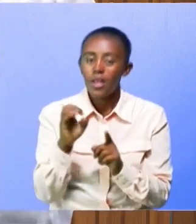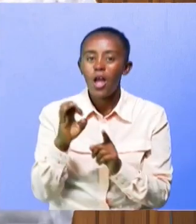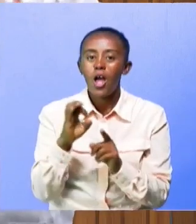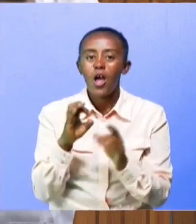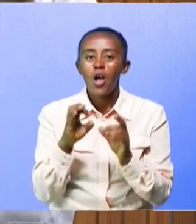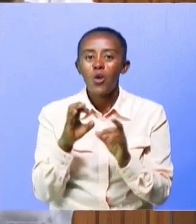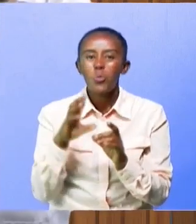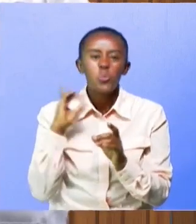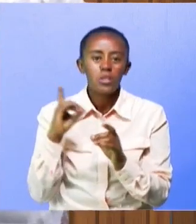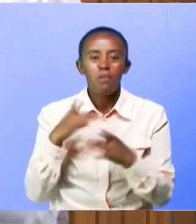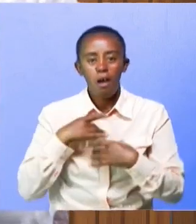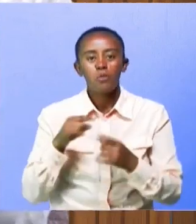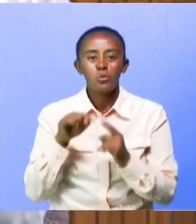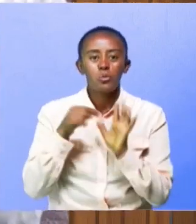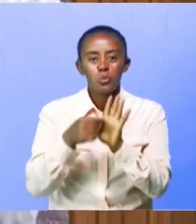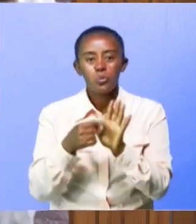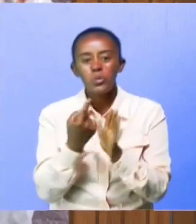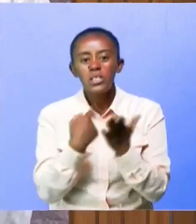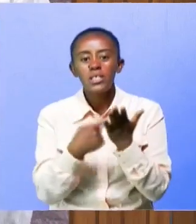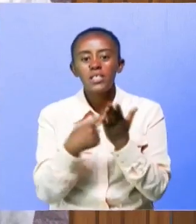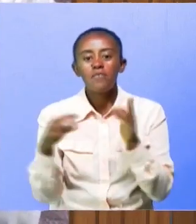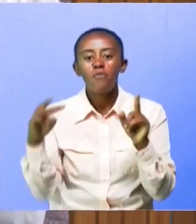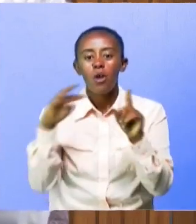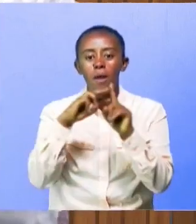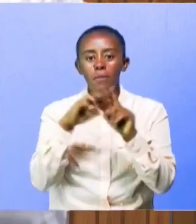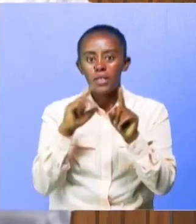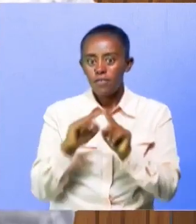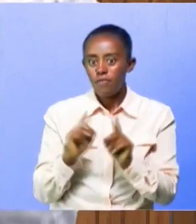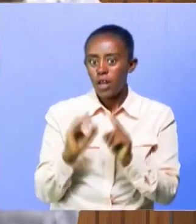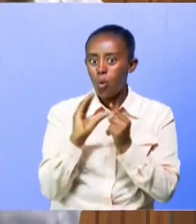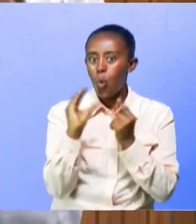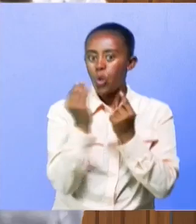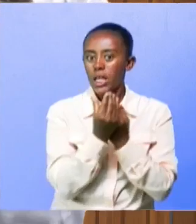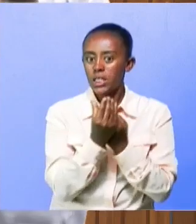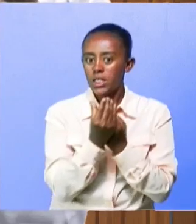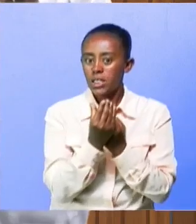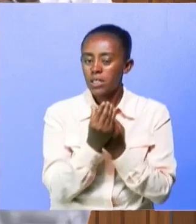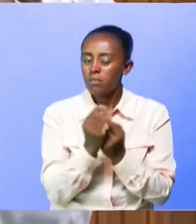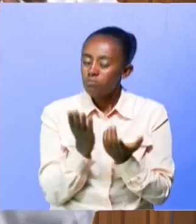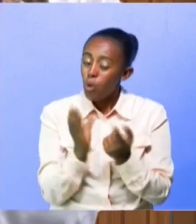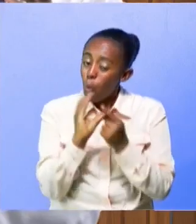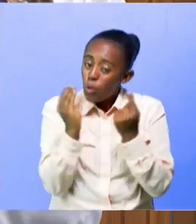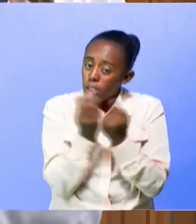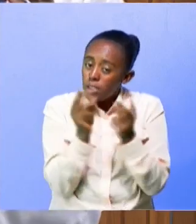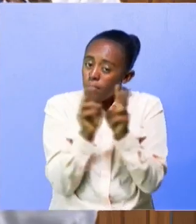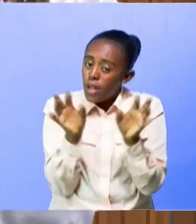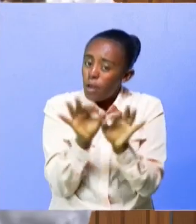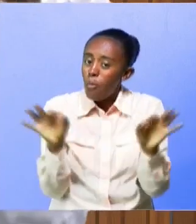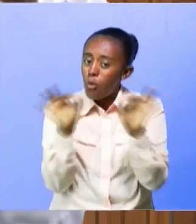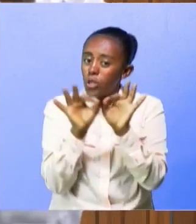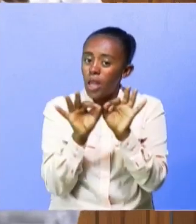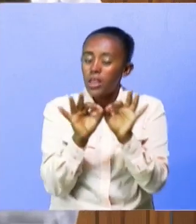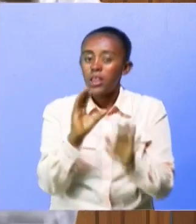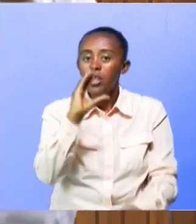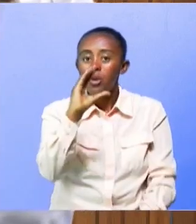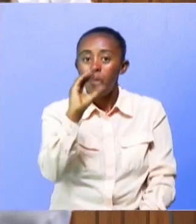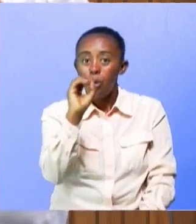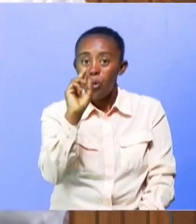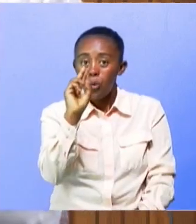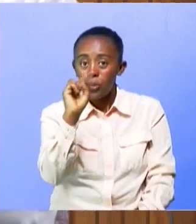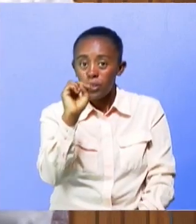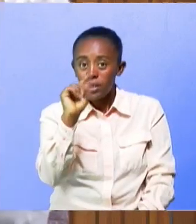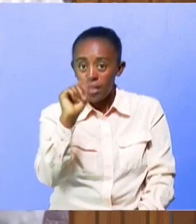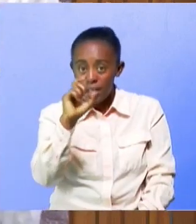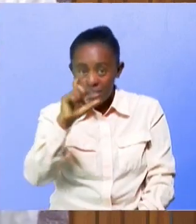that these vocabularies in different contexts. Context is very important, students. See, context means